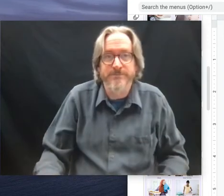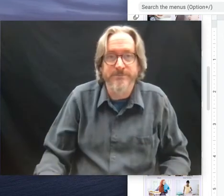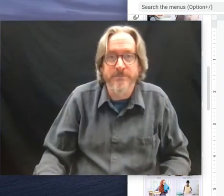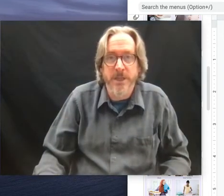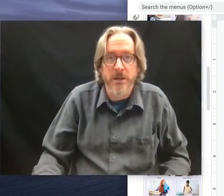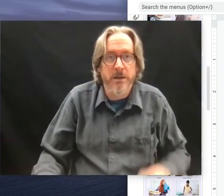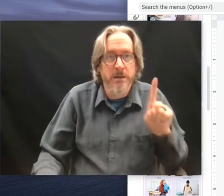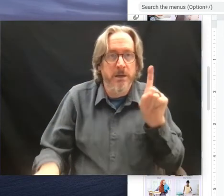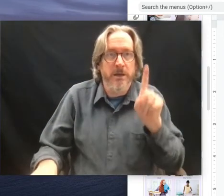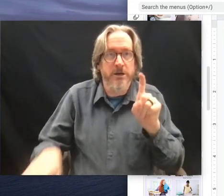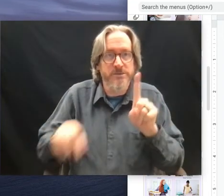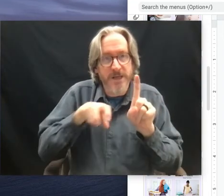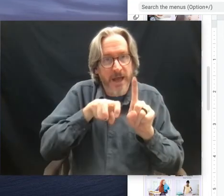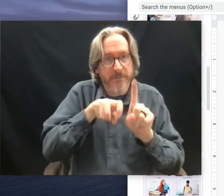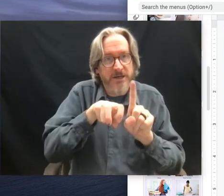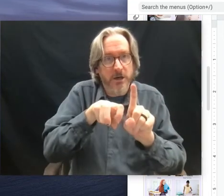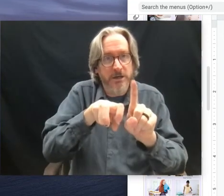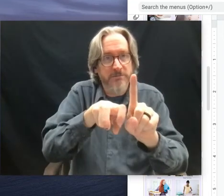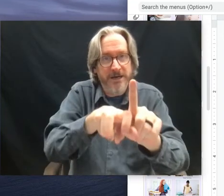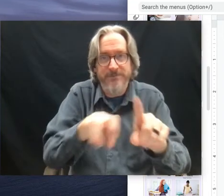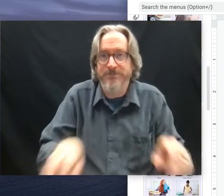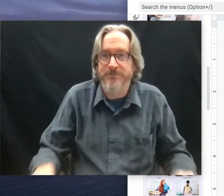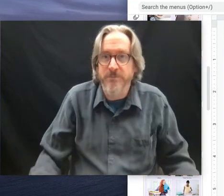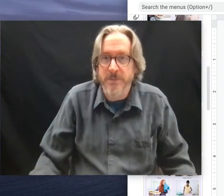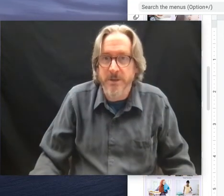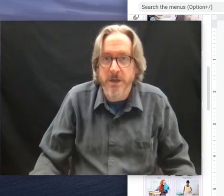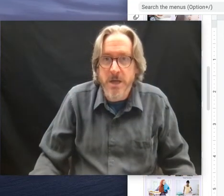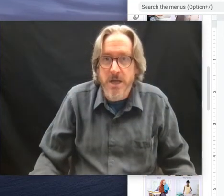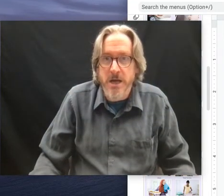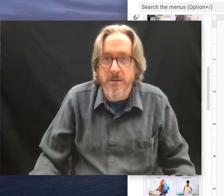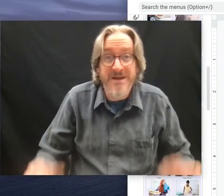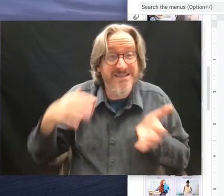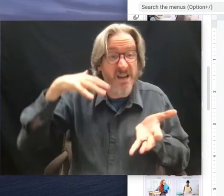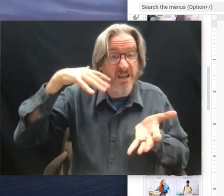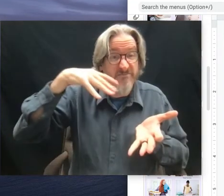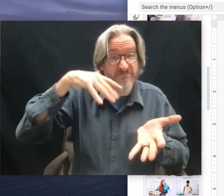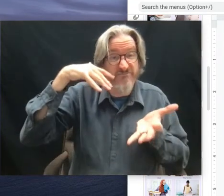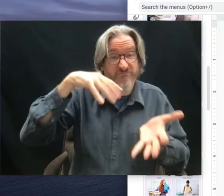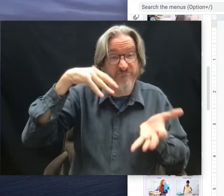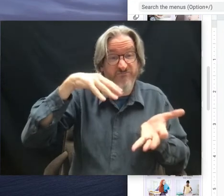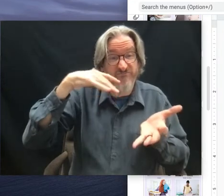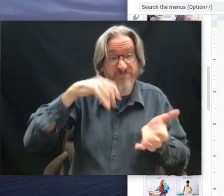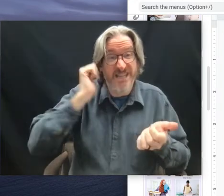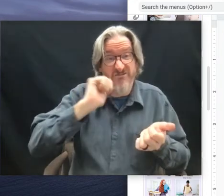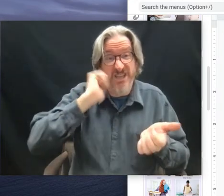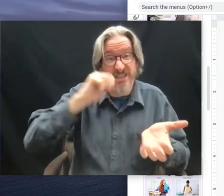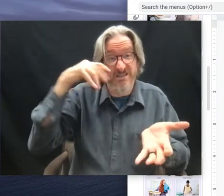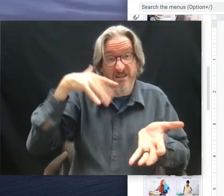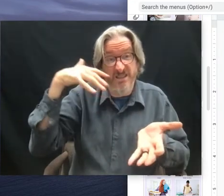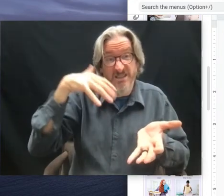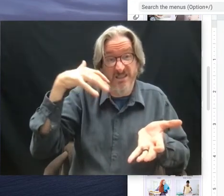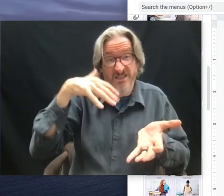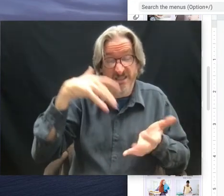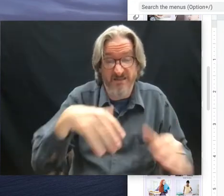right? Here's me and my dog, right? Study.